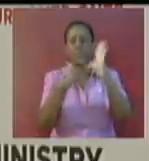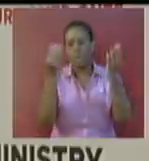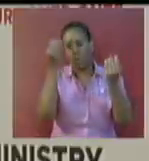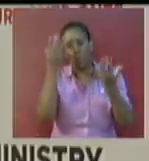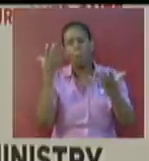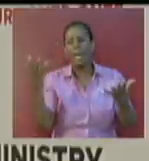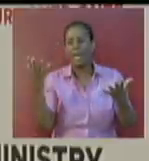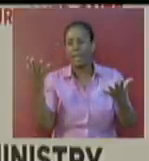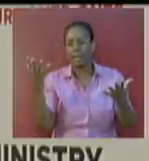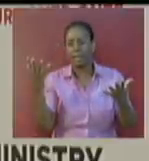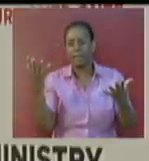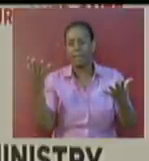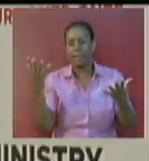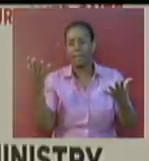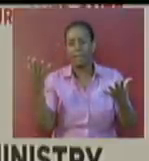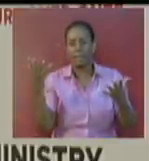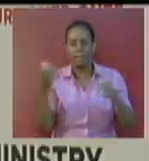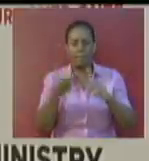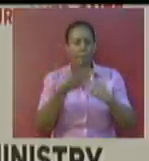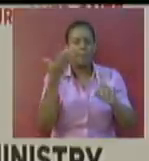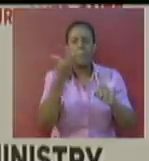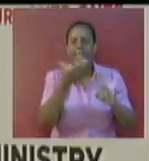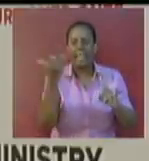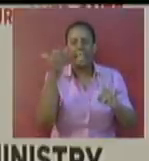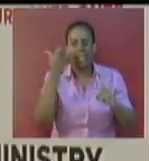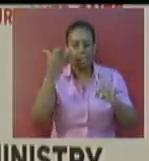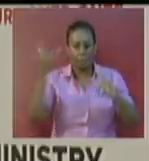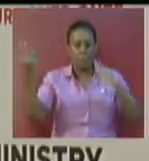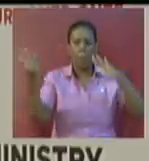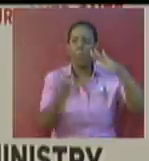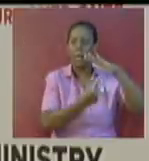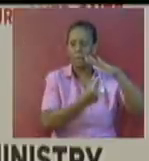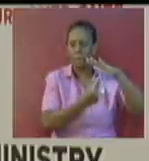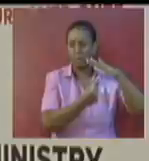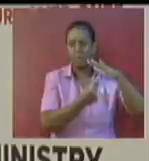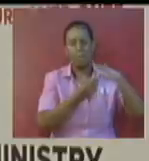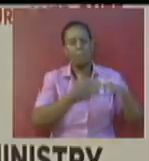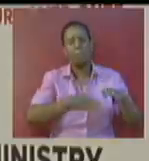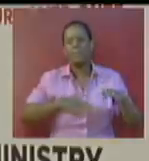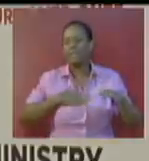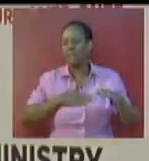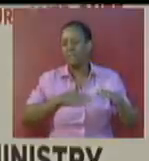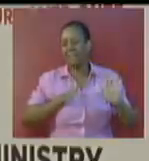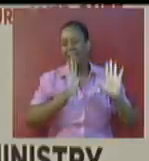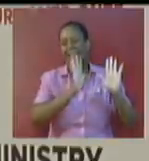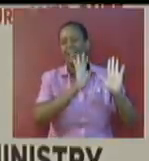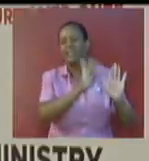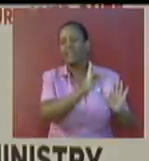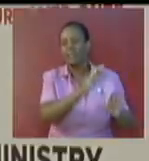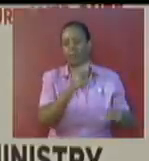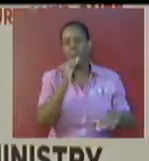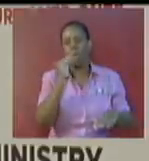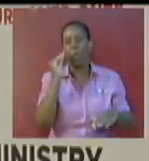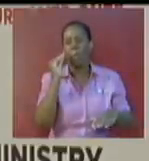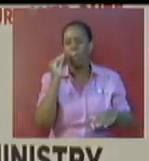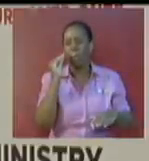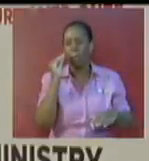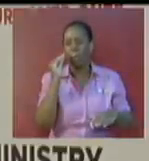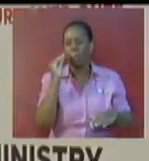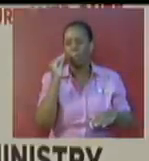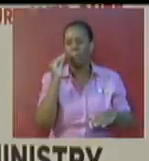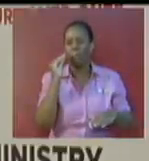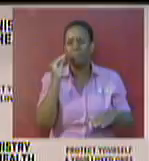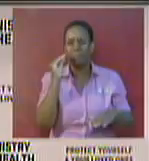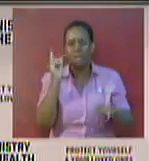health standpoint, when we quarantine people, we expect that they are given the leave to be able to do what is required and to stay home for those 14